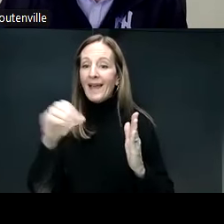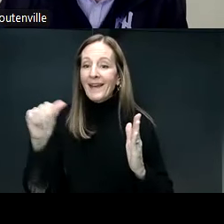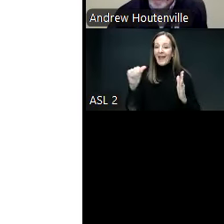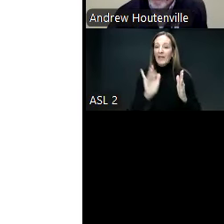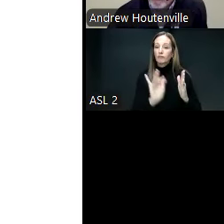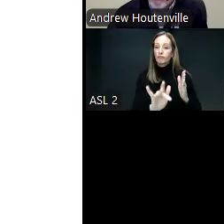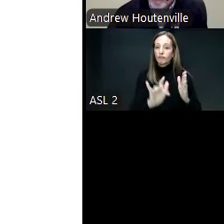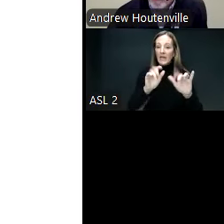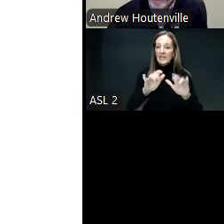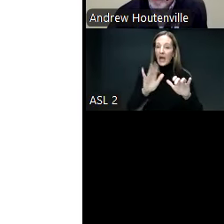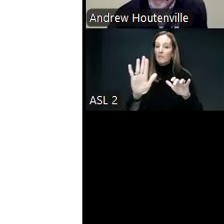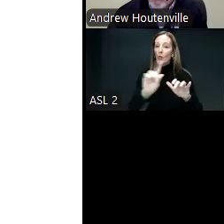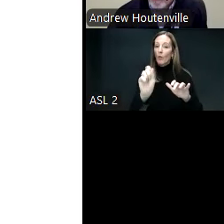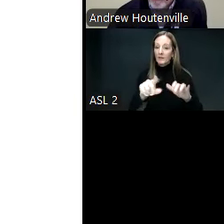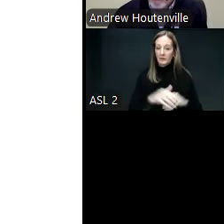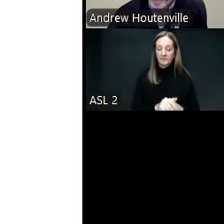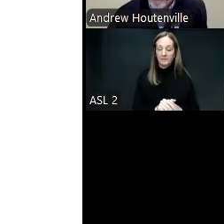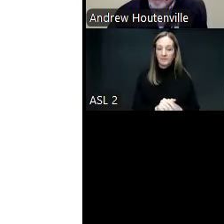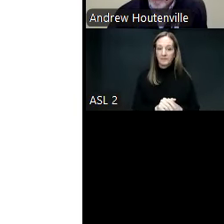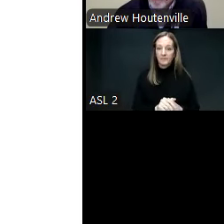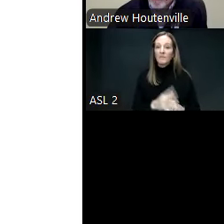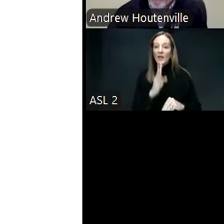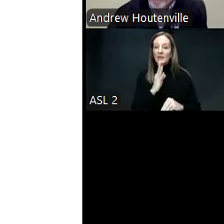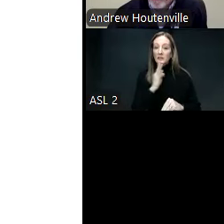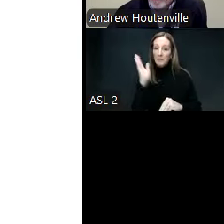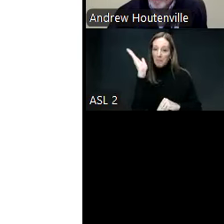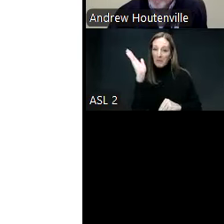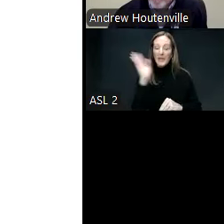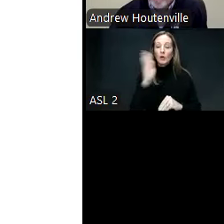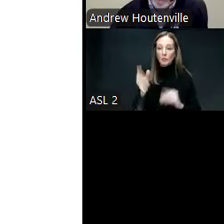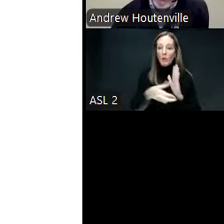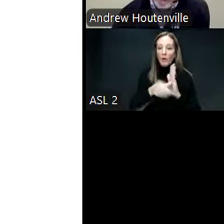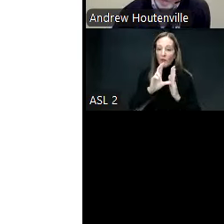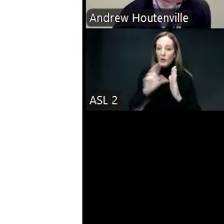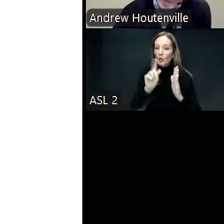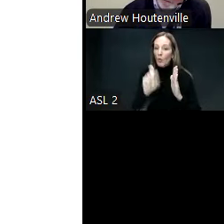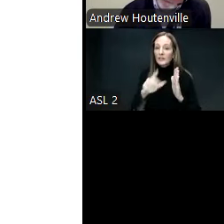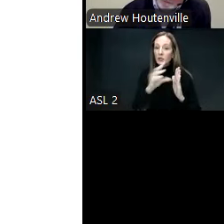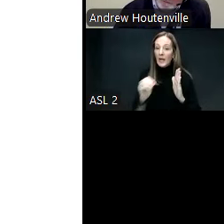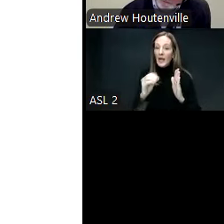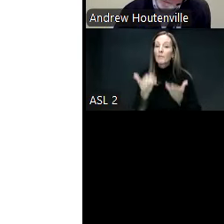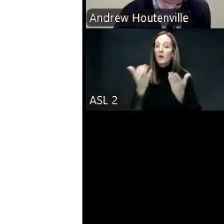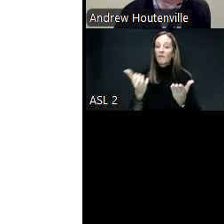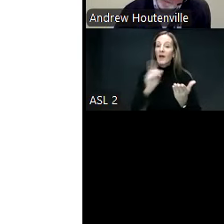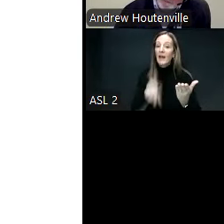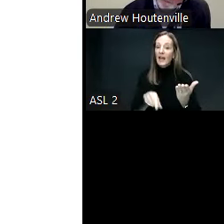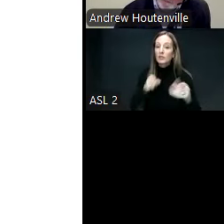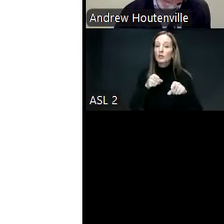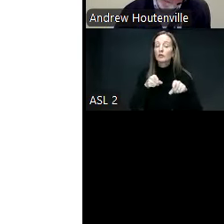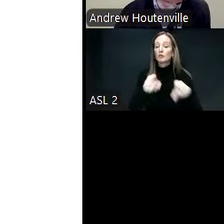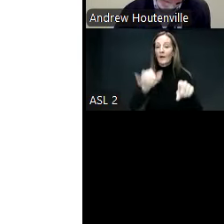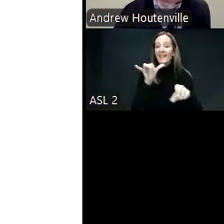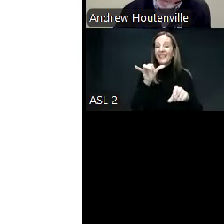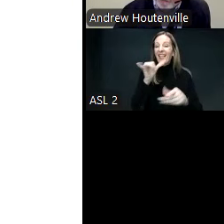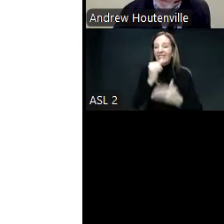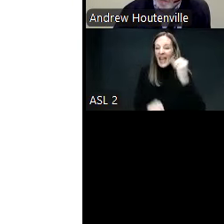type your questions into the box. Speakers will review these questions and provide answers during the last section of the webinar. Some questions